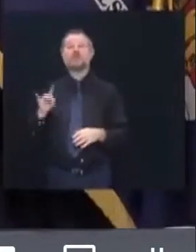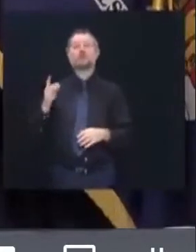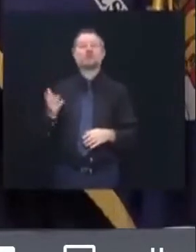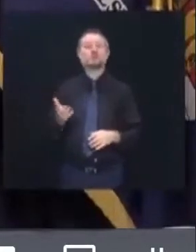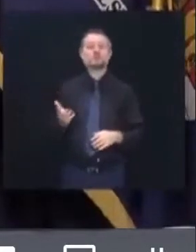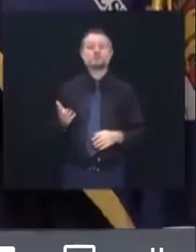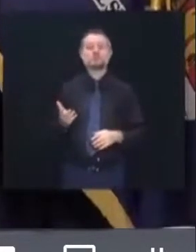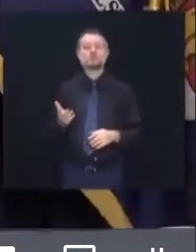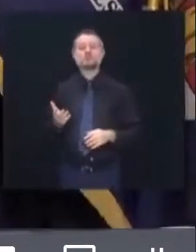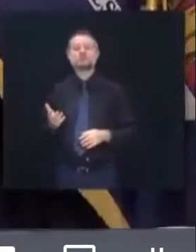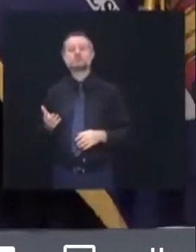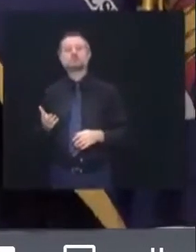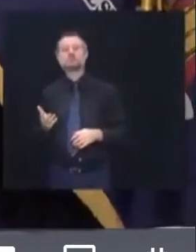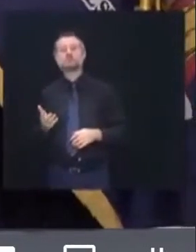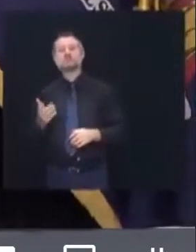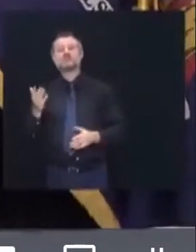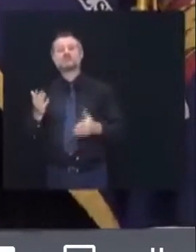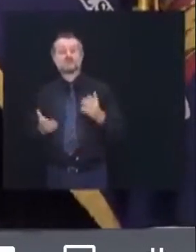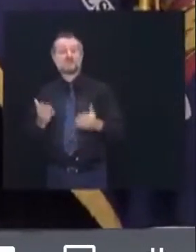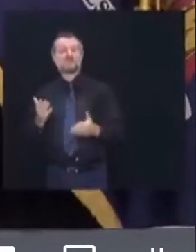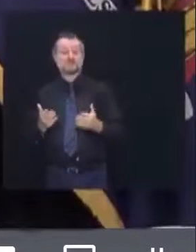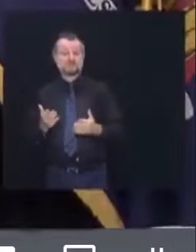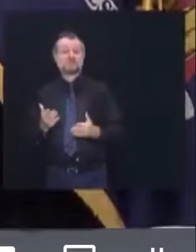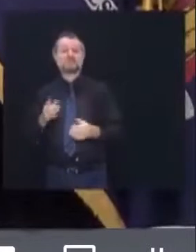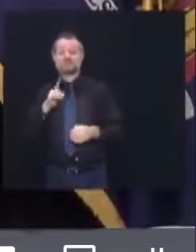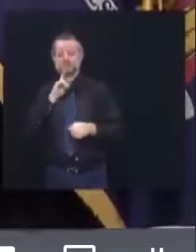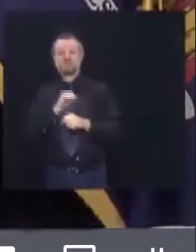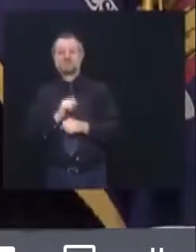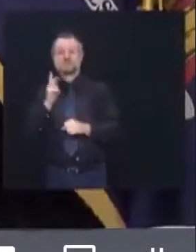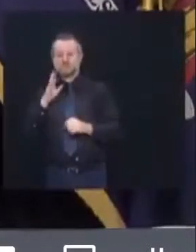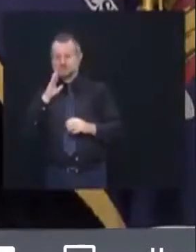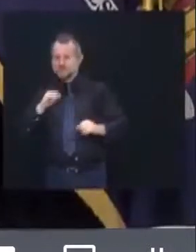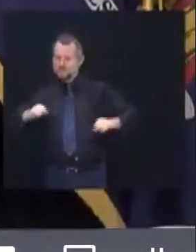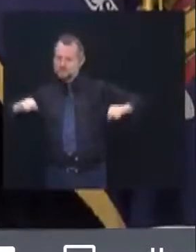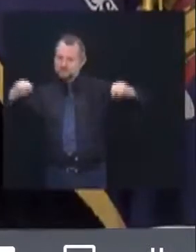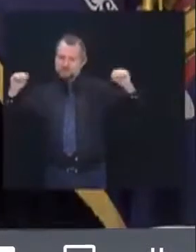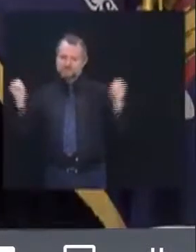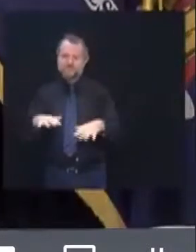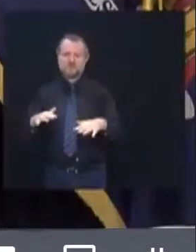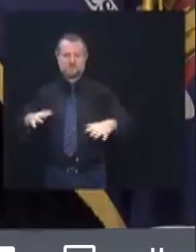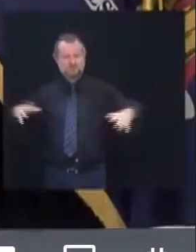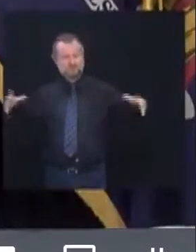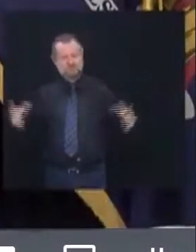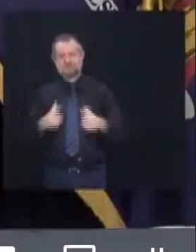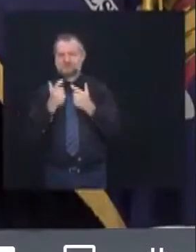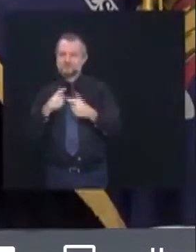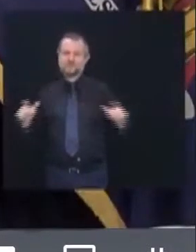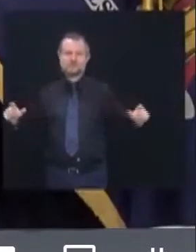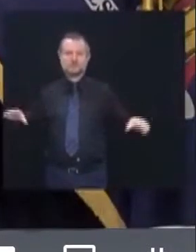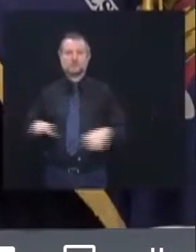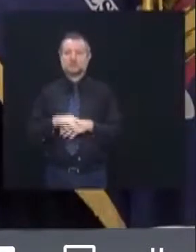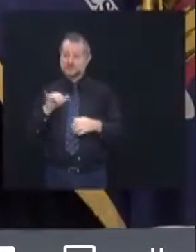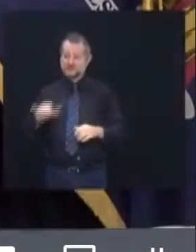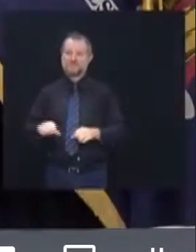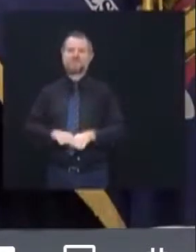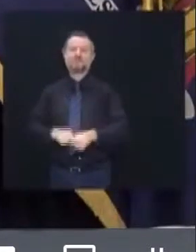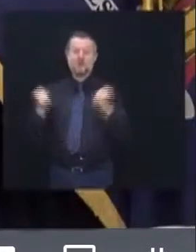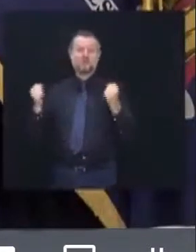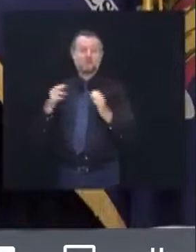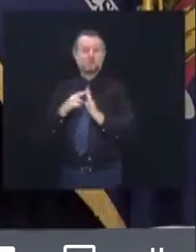it was likelihood that it was true. There was a large wedding planned that would violate the gathering